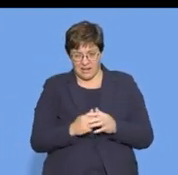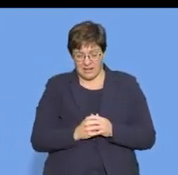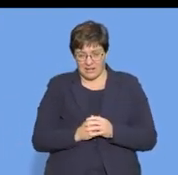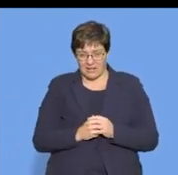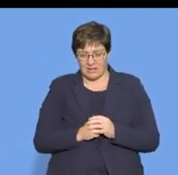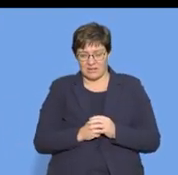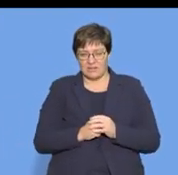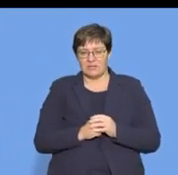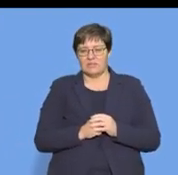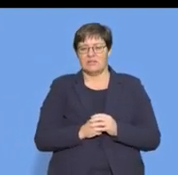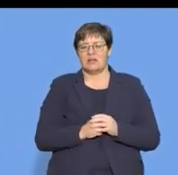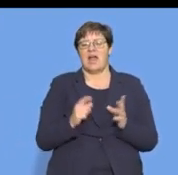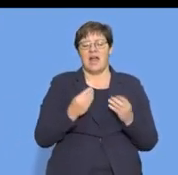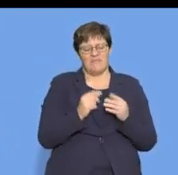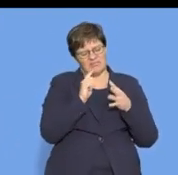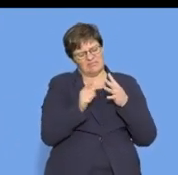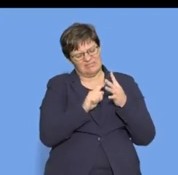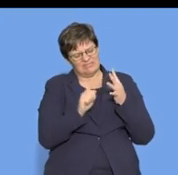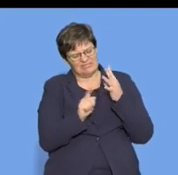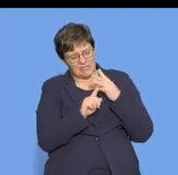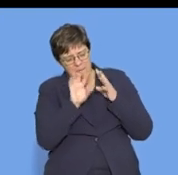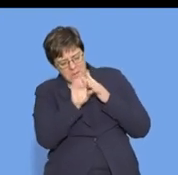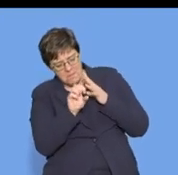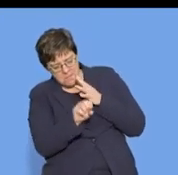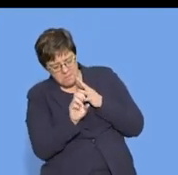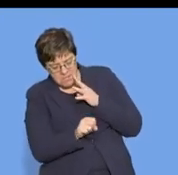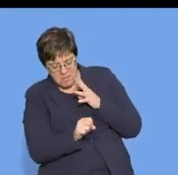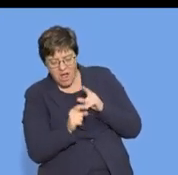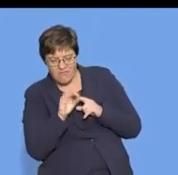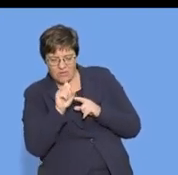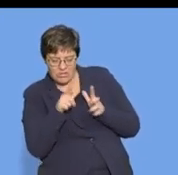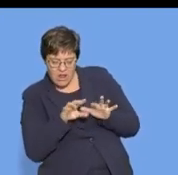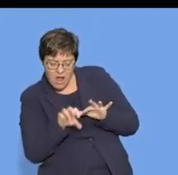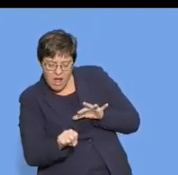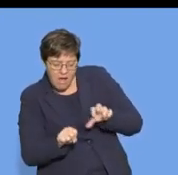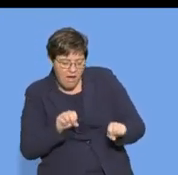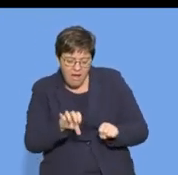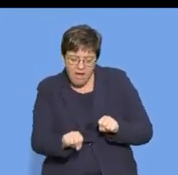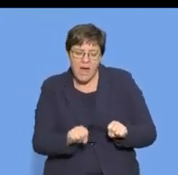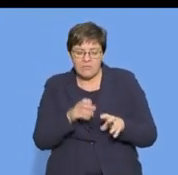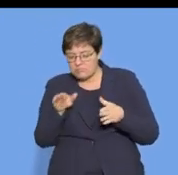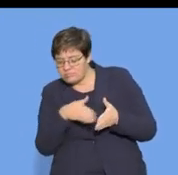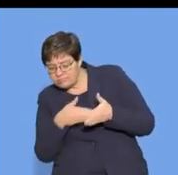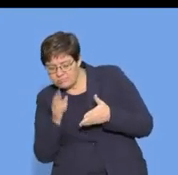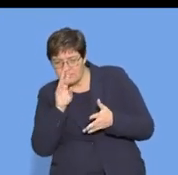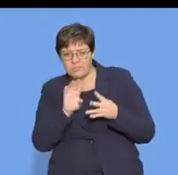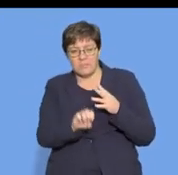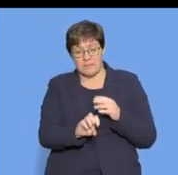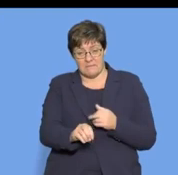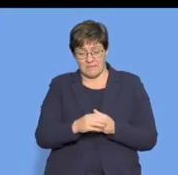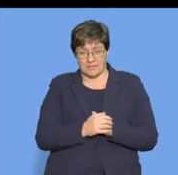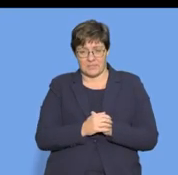and there were numerous fossil sites that were found in this Rift Valley.